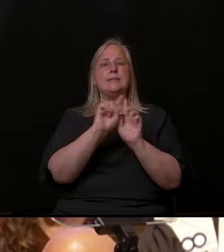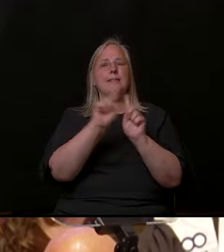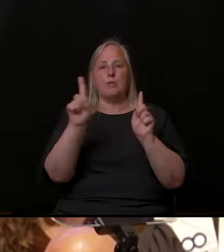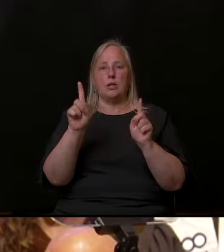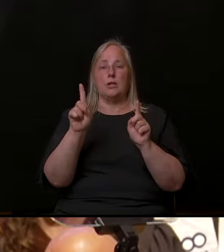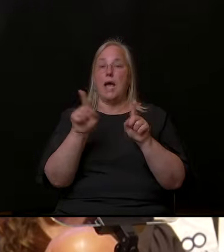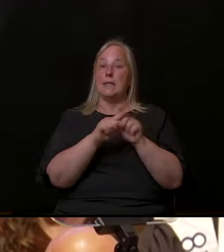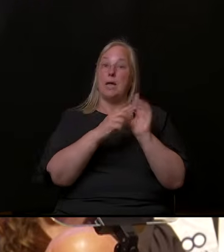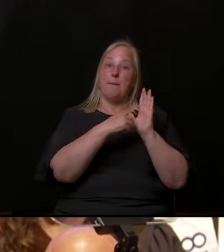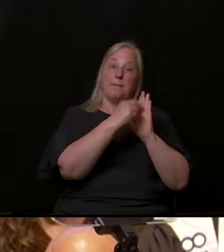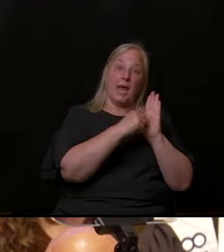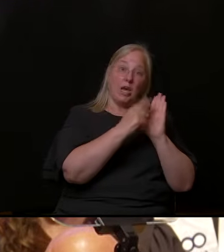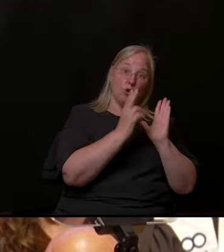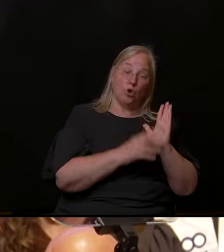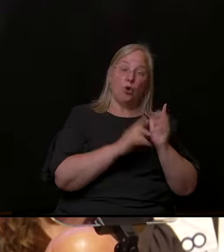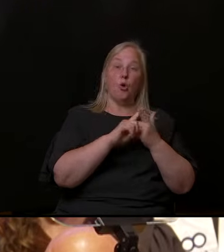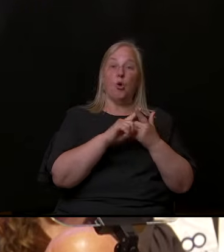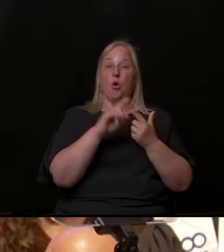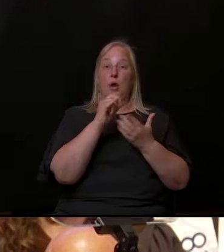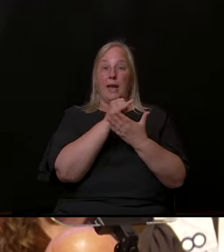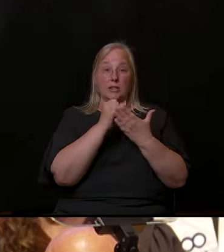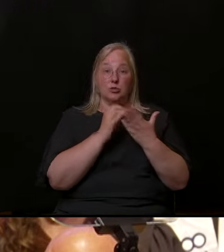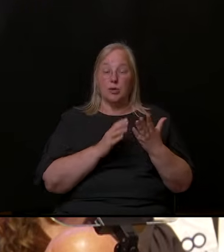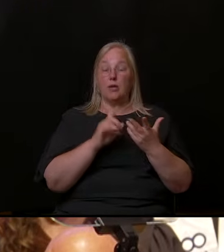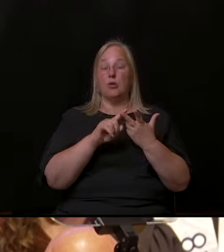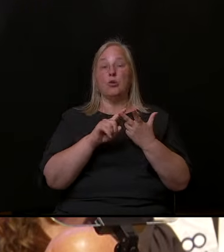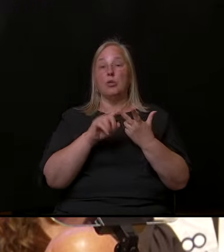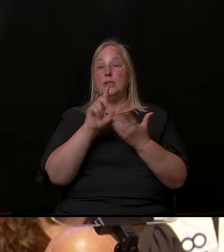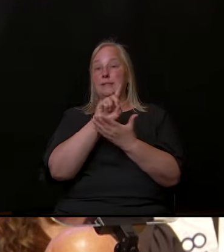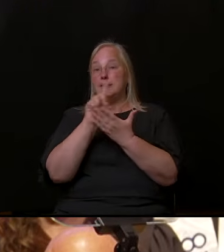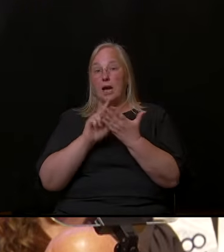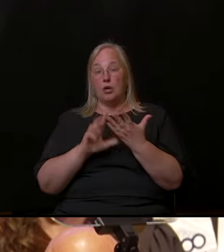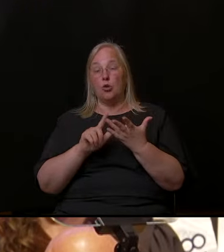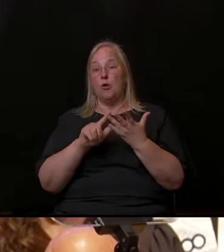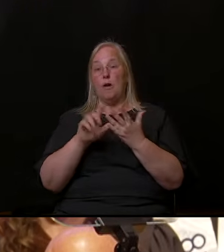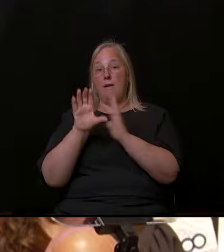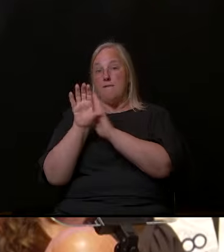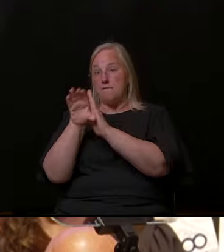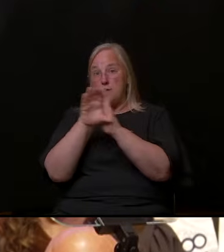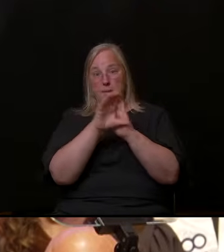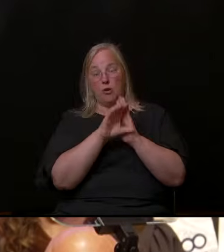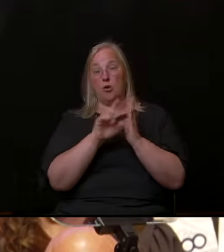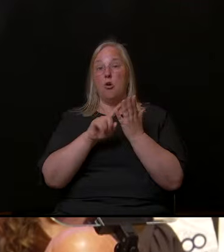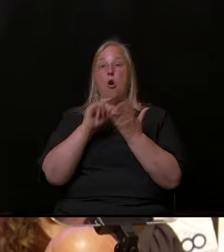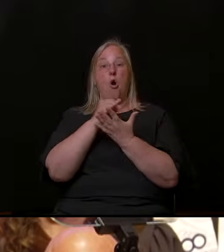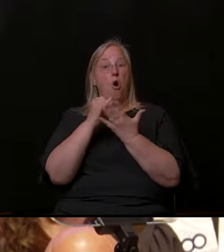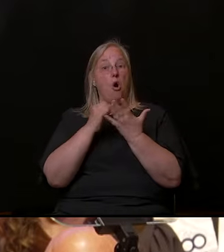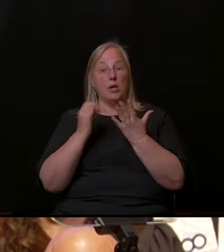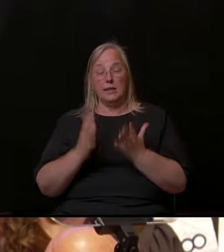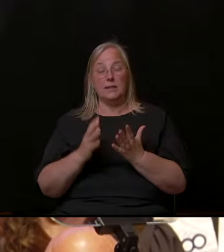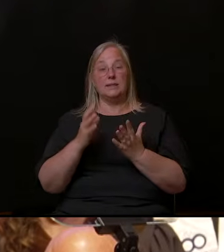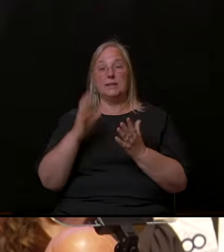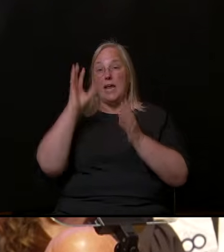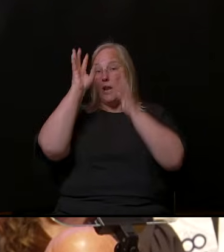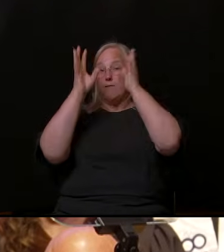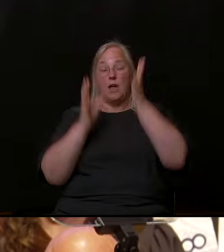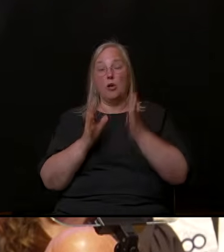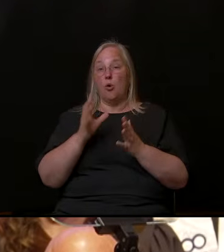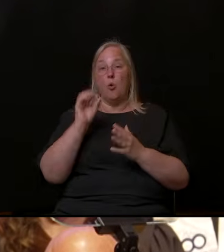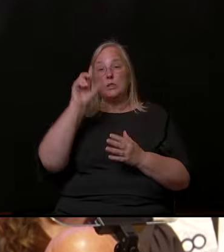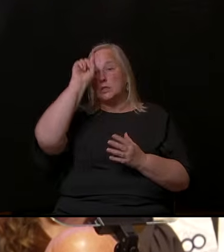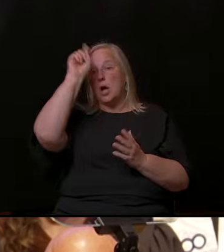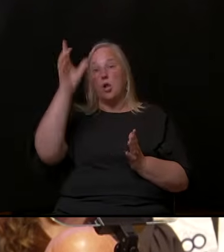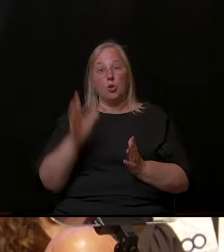painter, illustrator, designer, filmmaker, artist, innovator, or scholar,